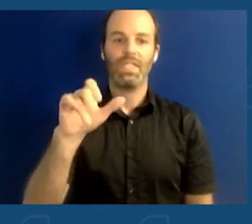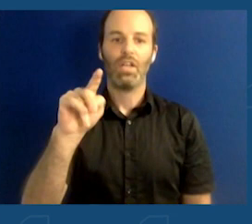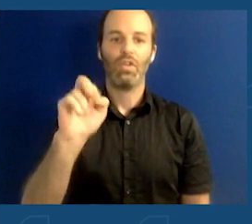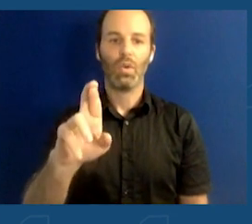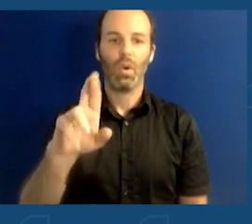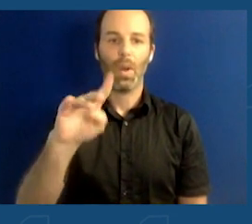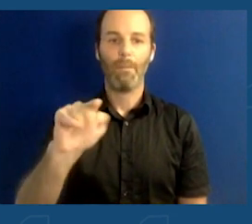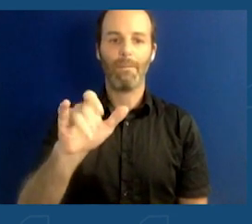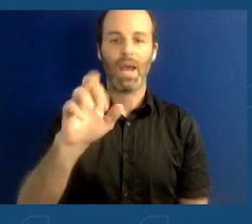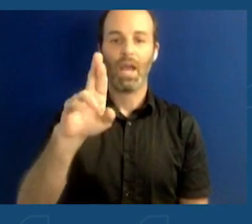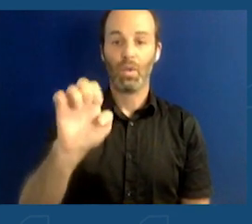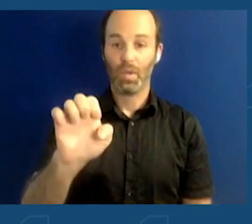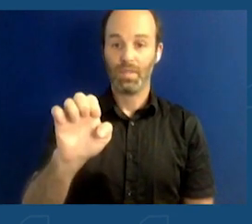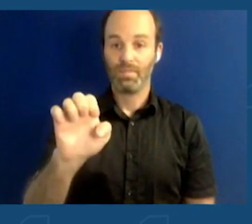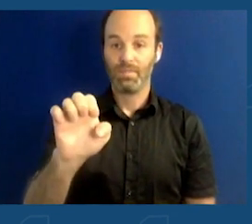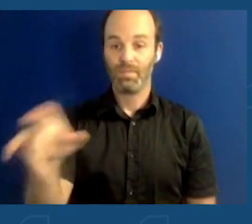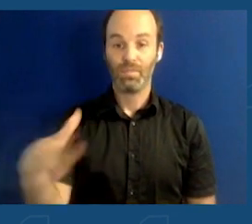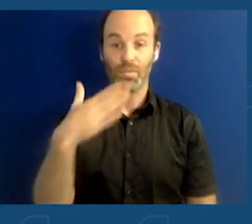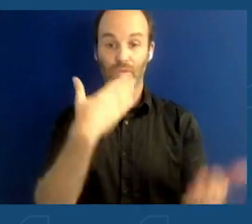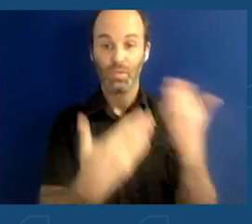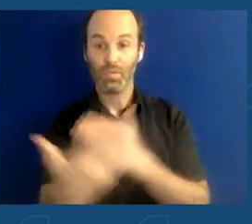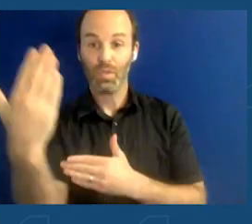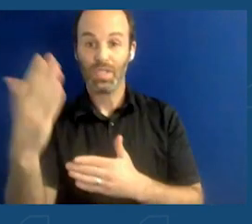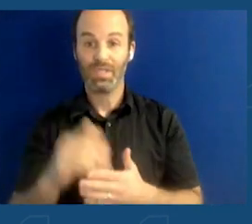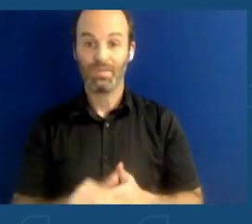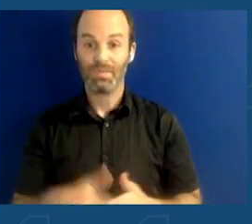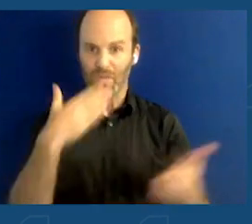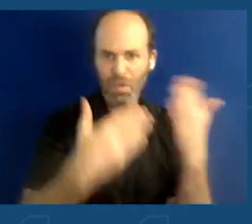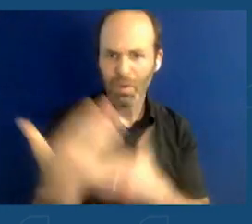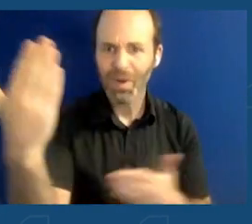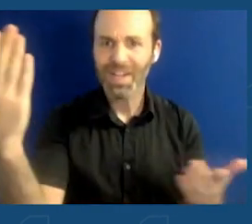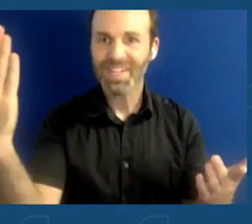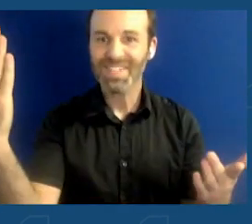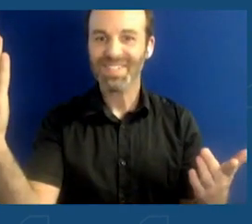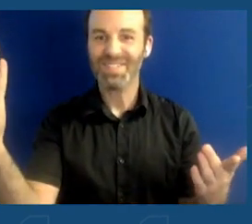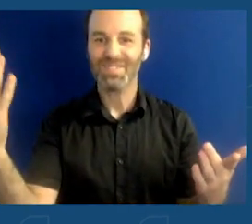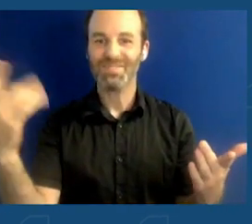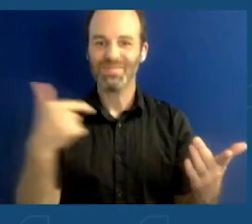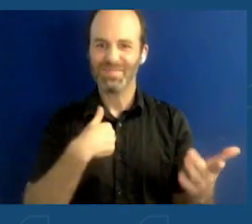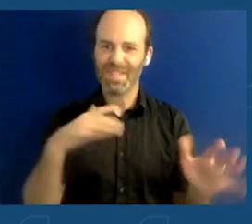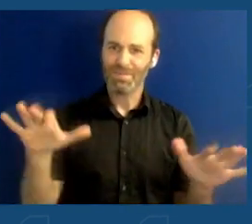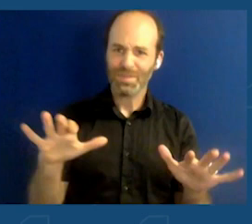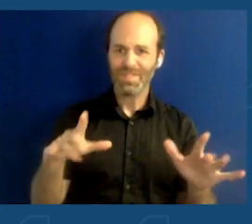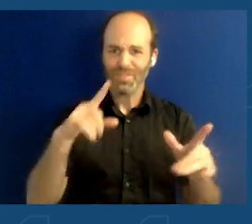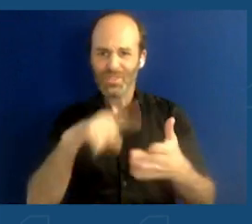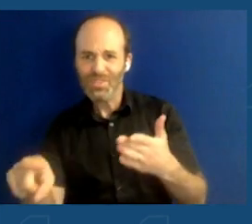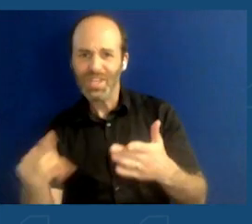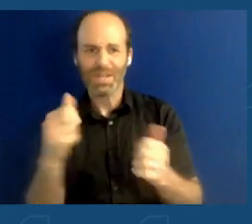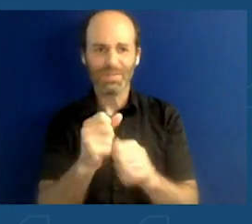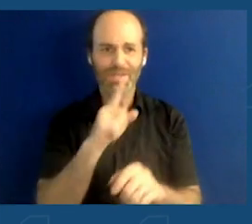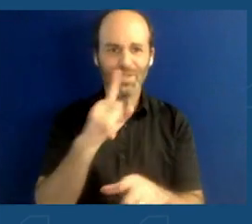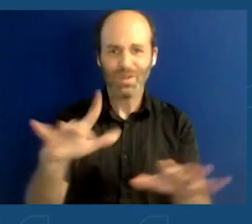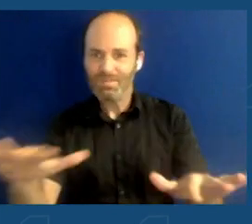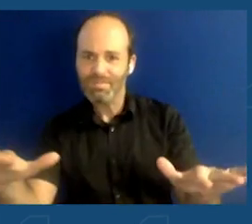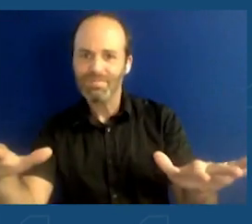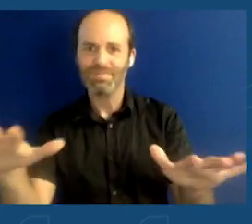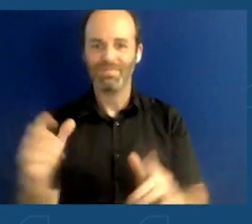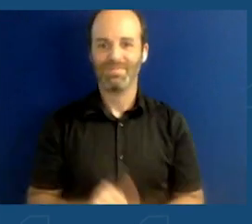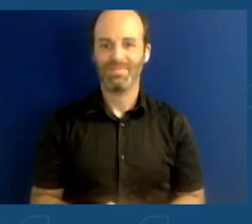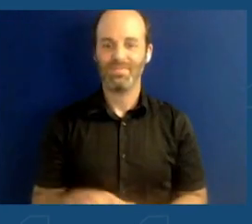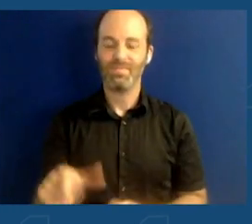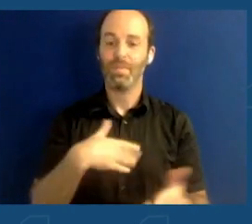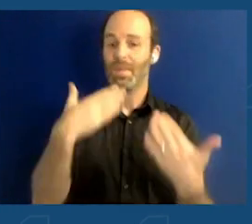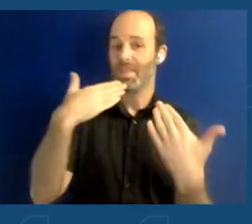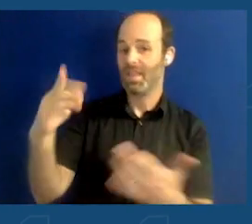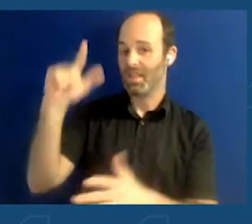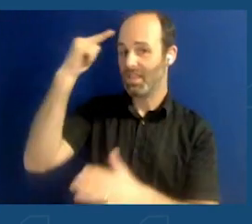Good morning. Good morning. All right, just doing a vibe check in the room. Let me first thank the governor